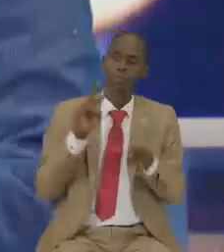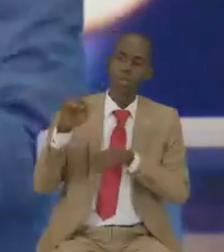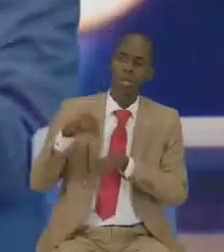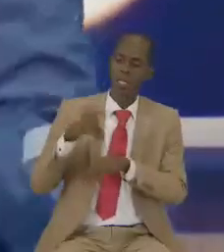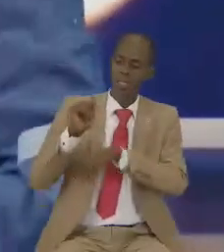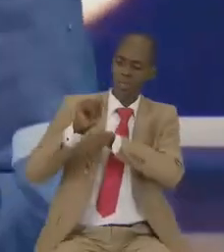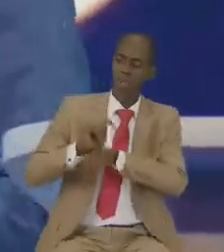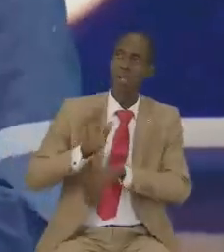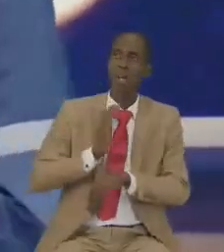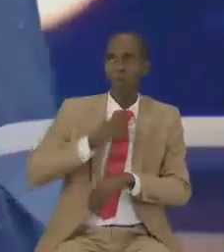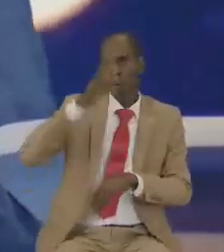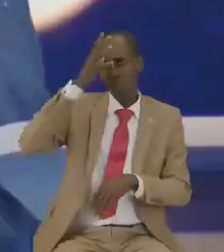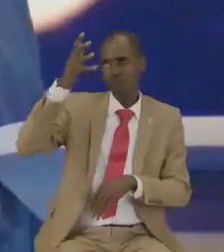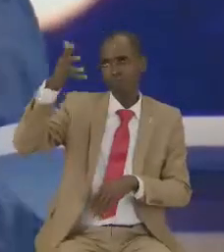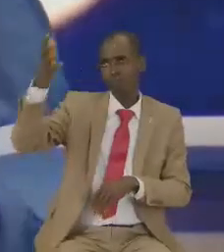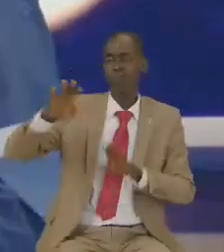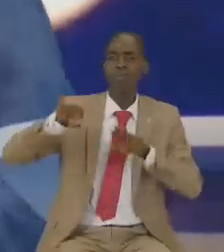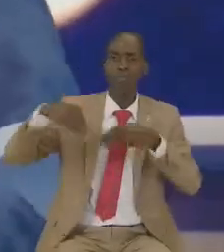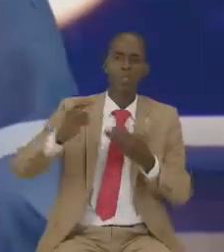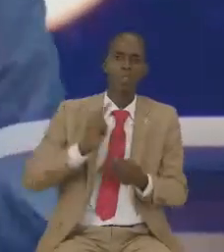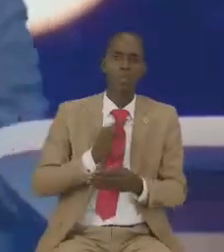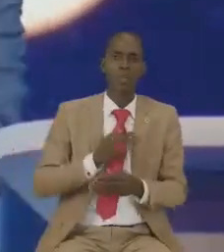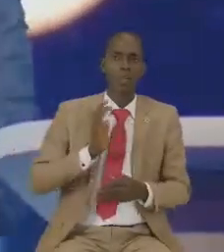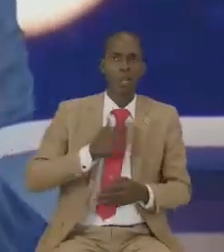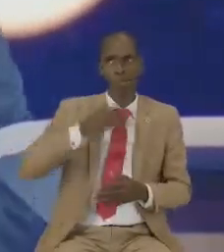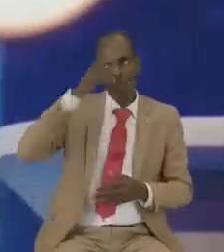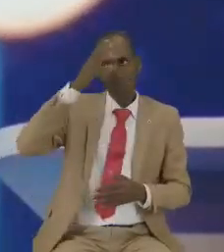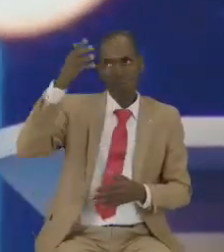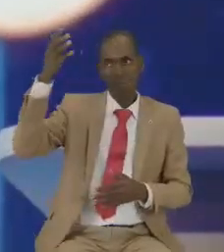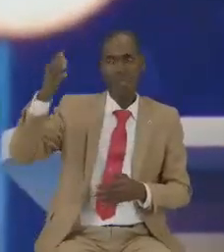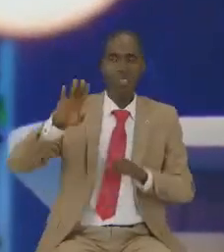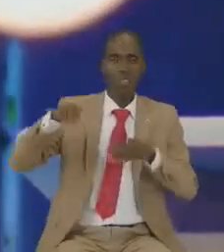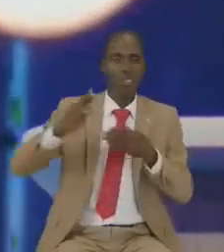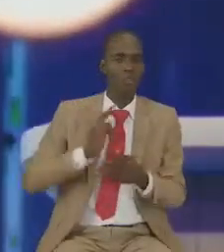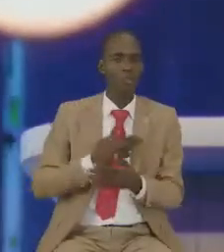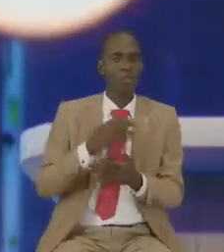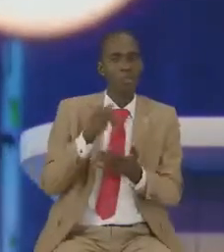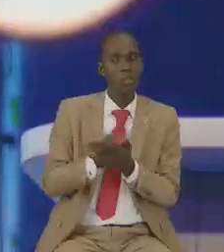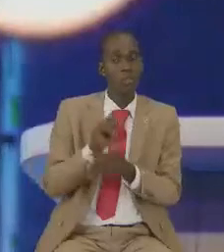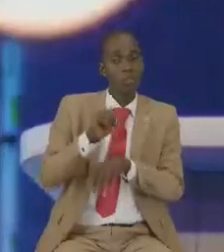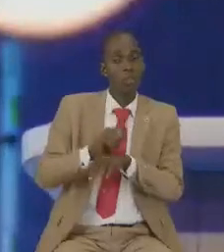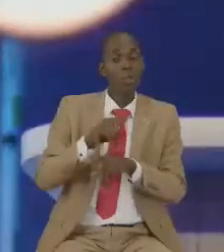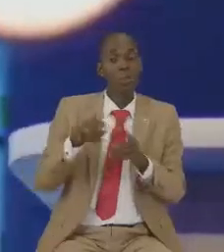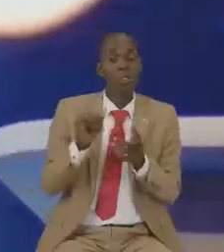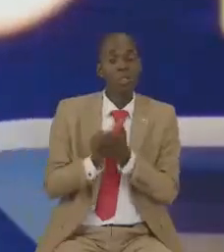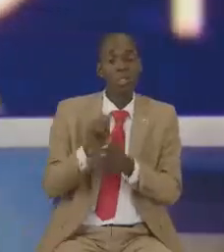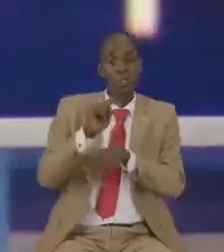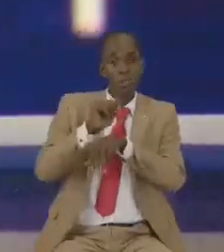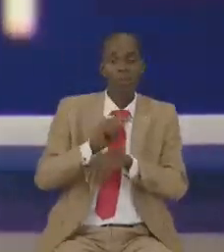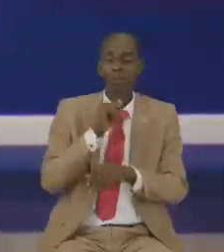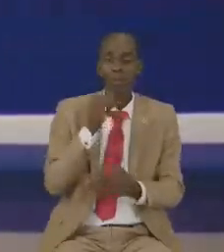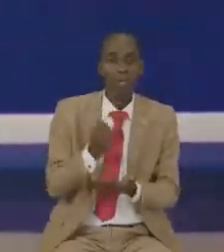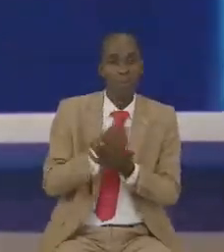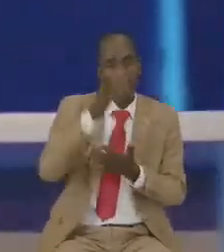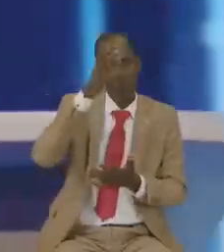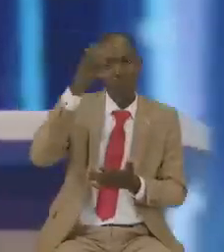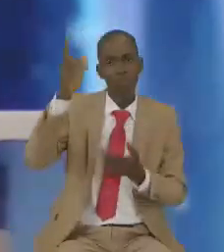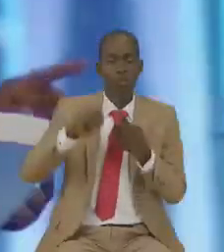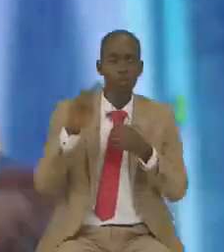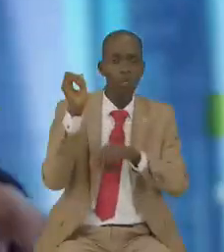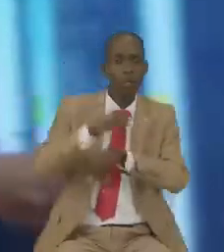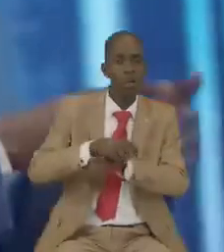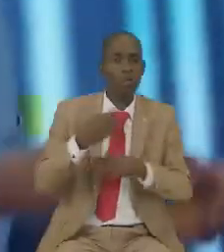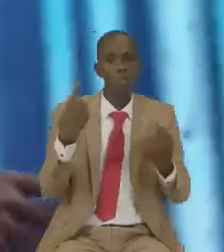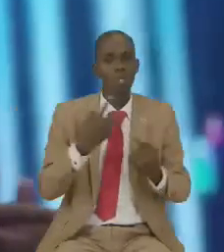gave us. And our forefathers, by that tradition, they did not overcome sin or the consequence of